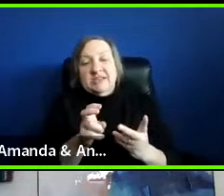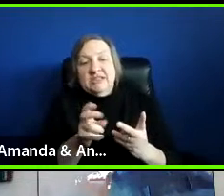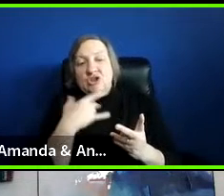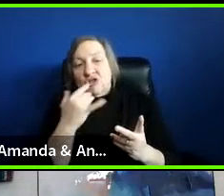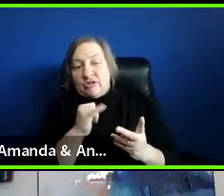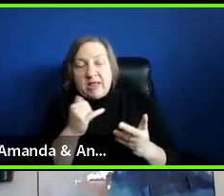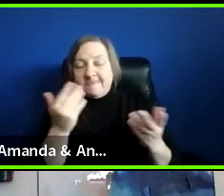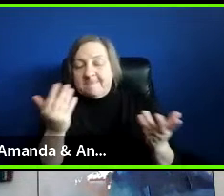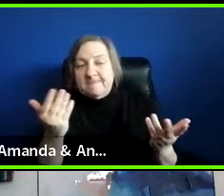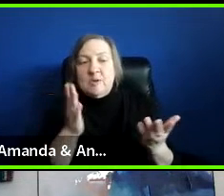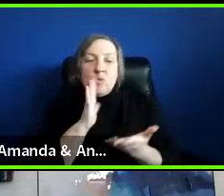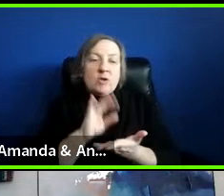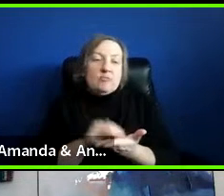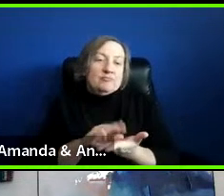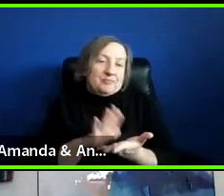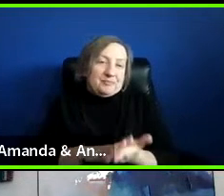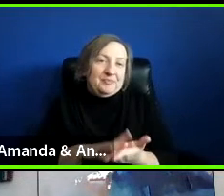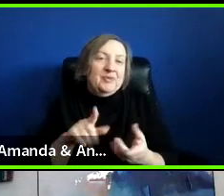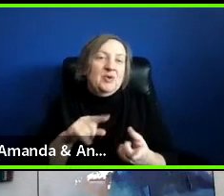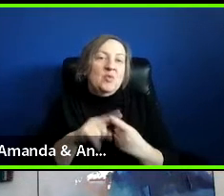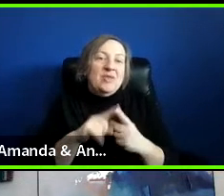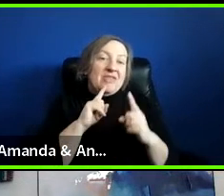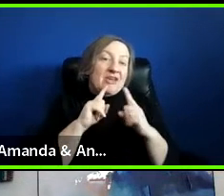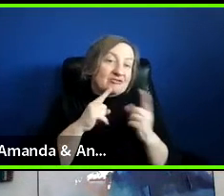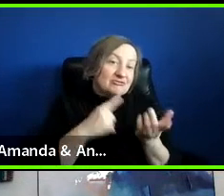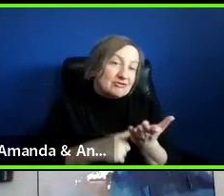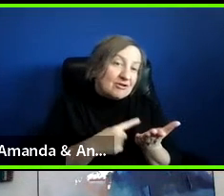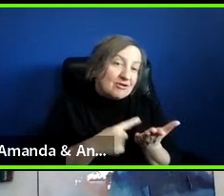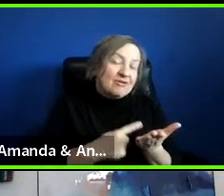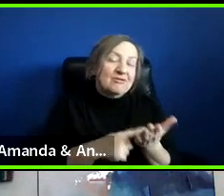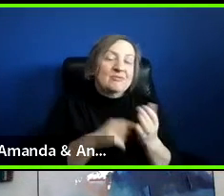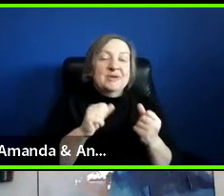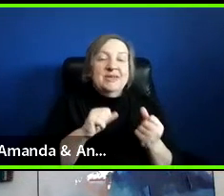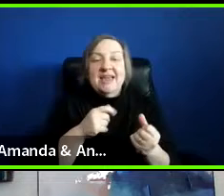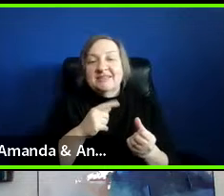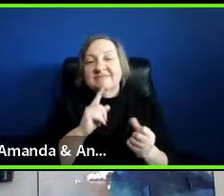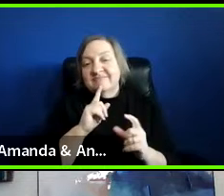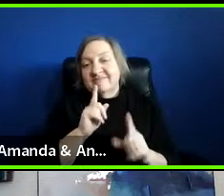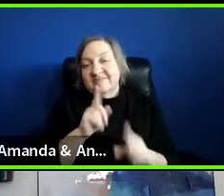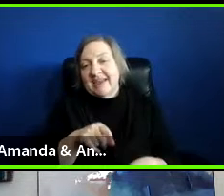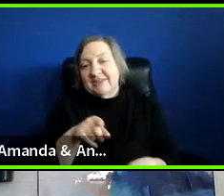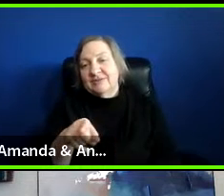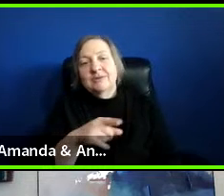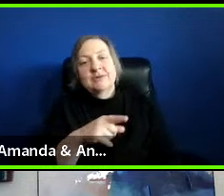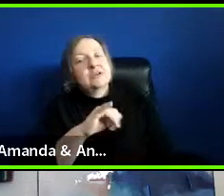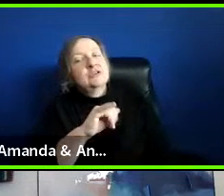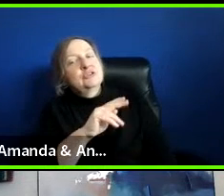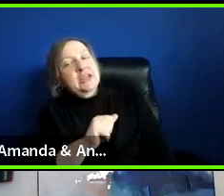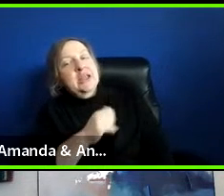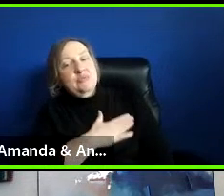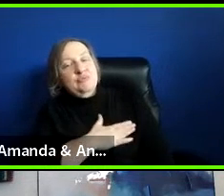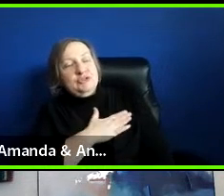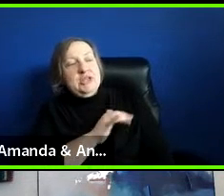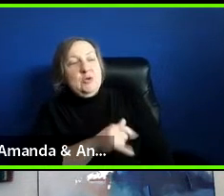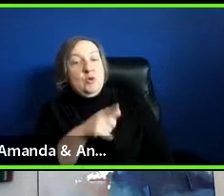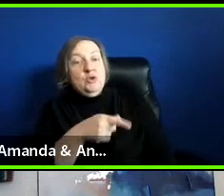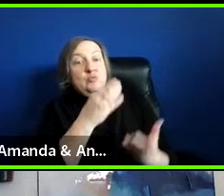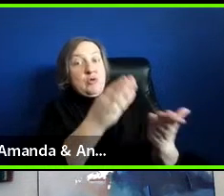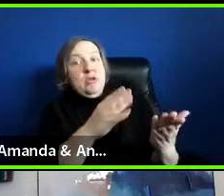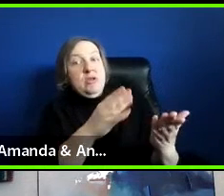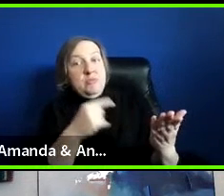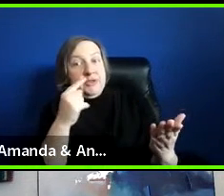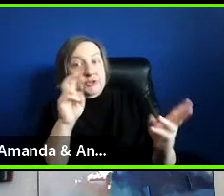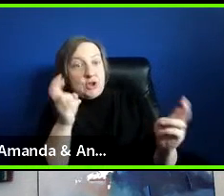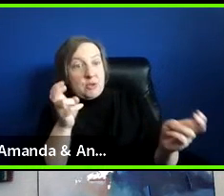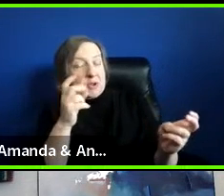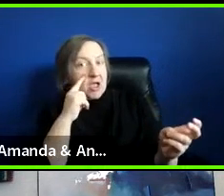we'll definitely write that one down, and as they talk about it, we can connect with you. Well, I appreciate that. When you brought that topic up, it made me think that